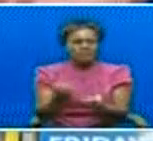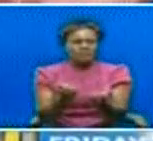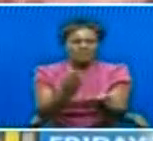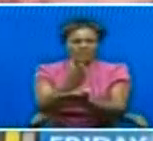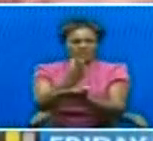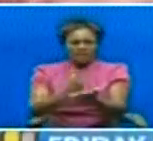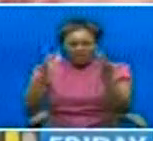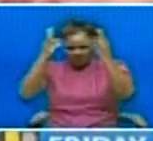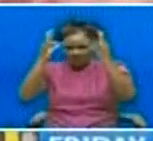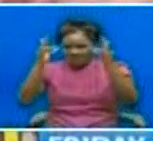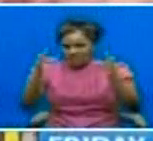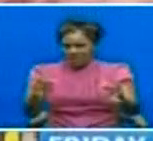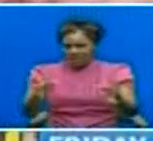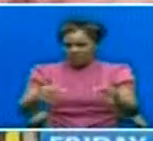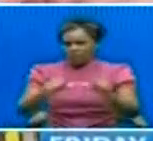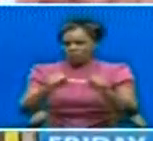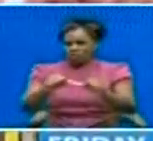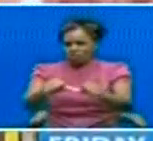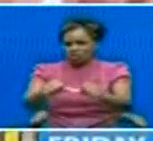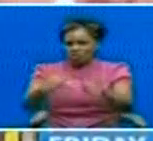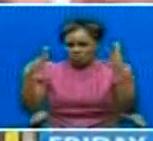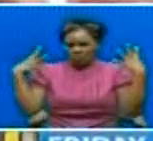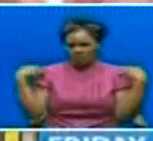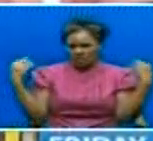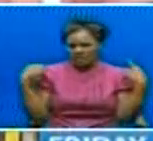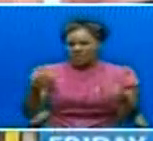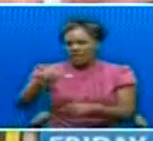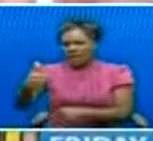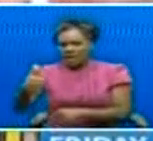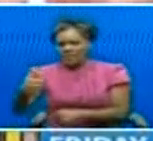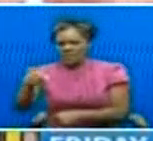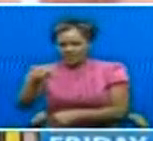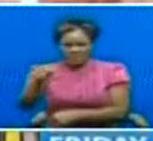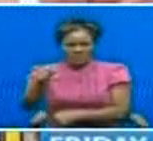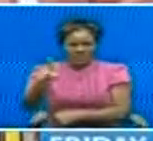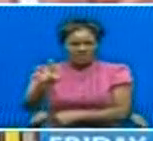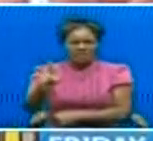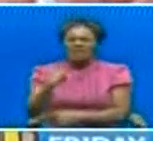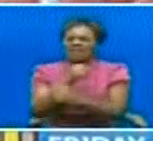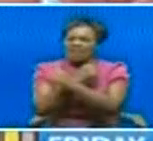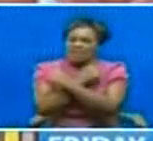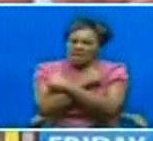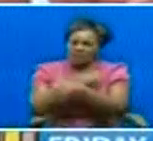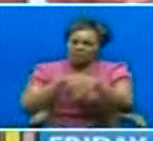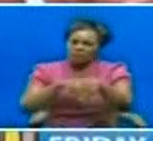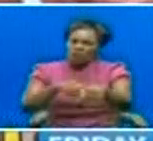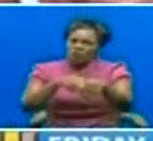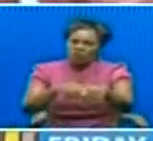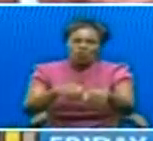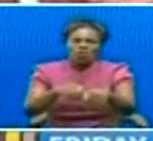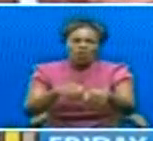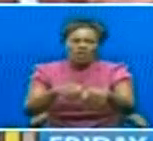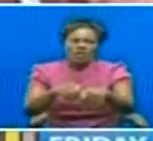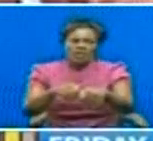Some decide to go along with their training. Others, like Agnes, go along with their passion or their hobby.